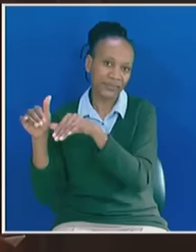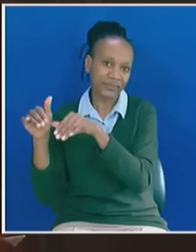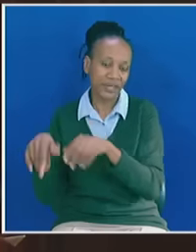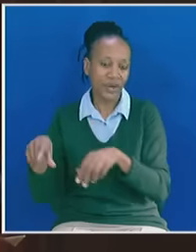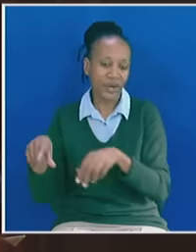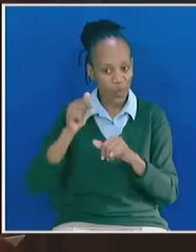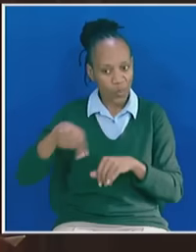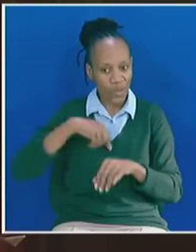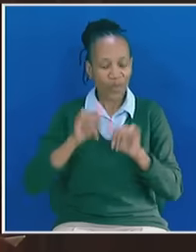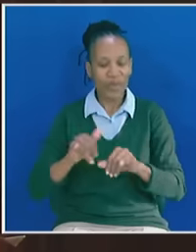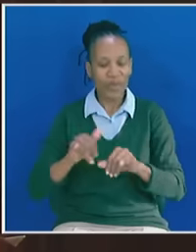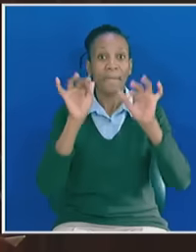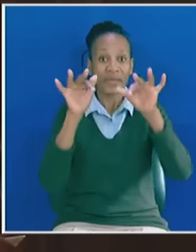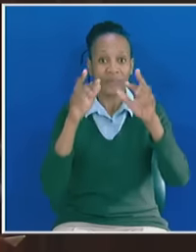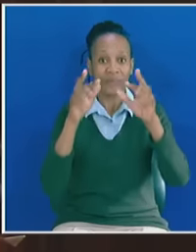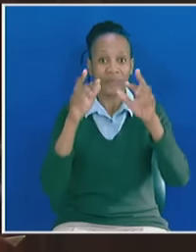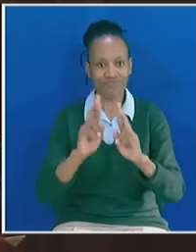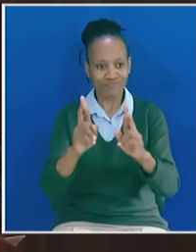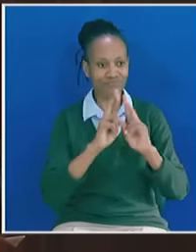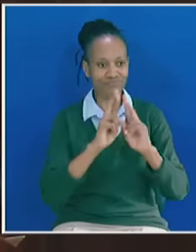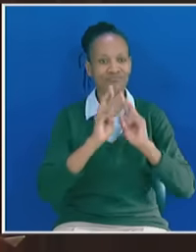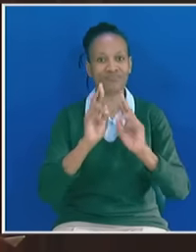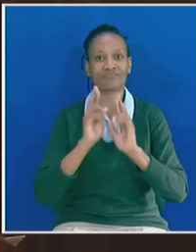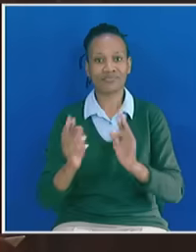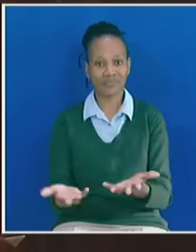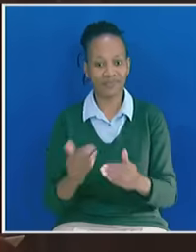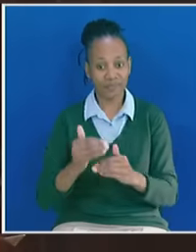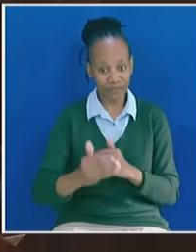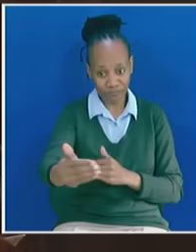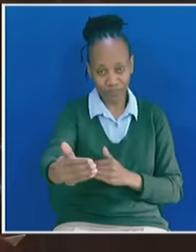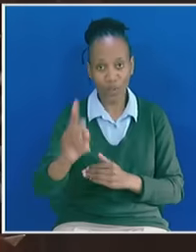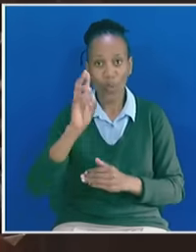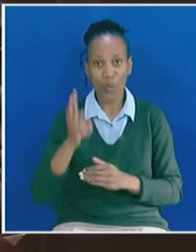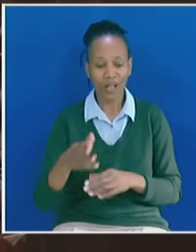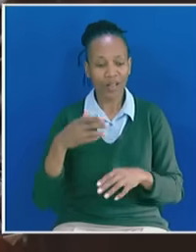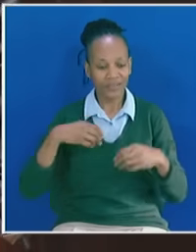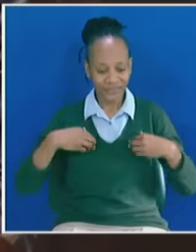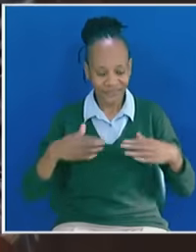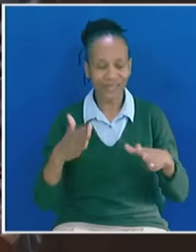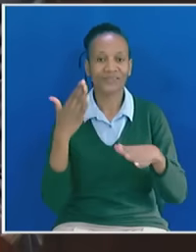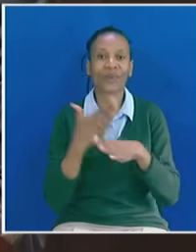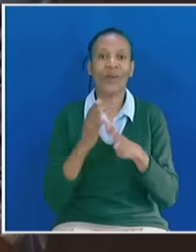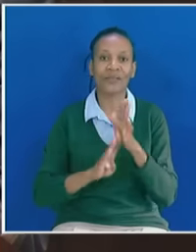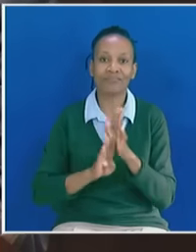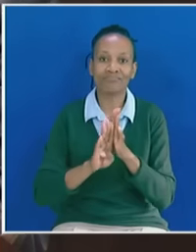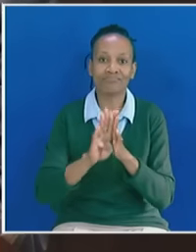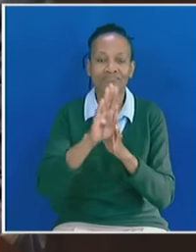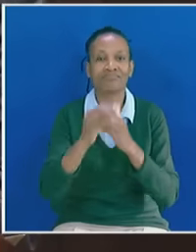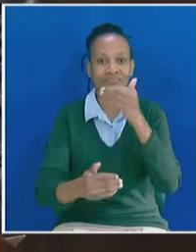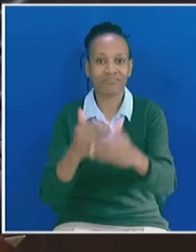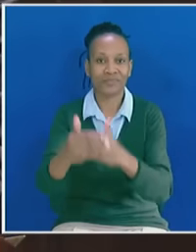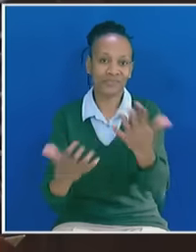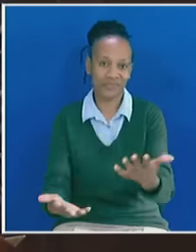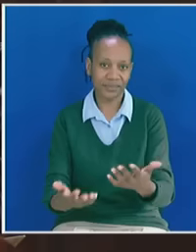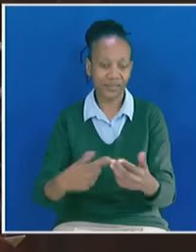receiving public comments, and very soon our committee working with Parliament will start the process to deal with these issues. We will